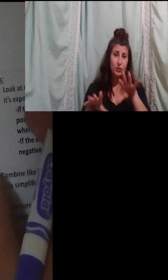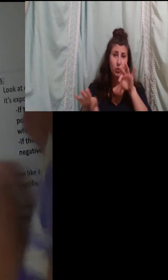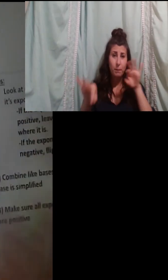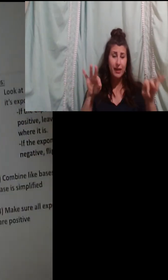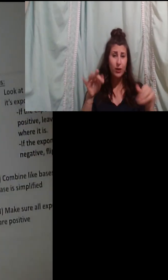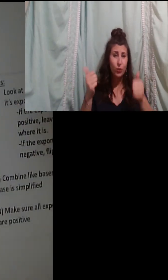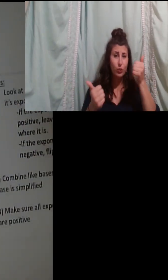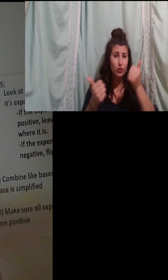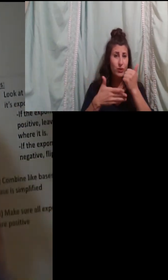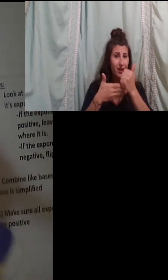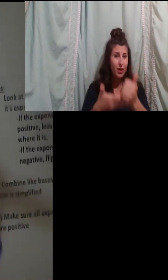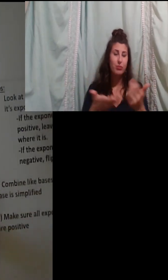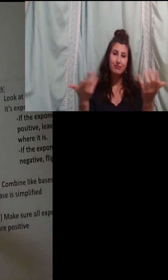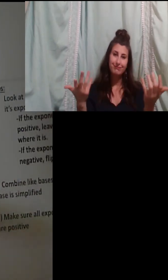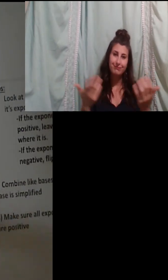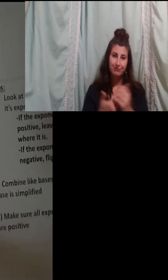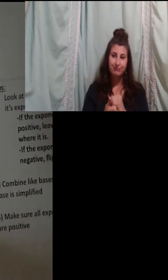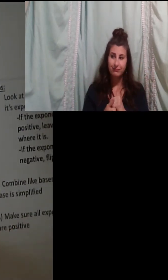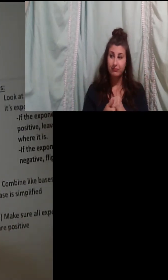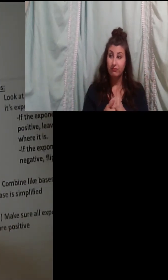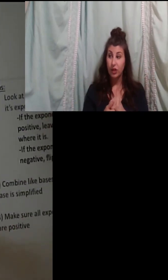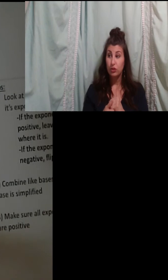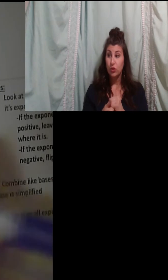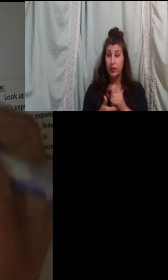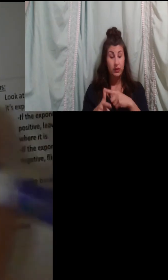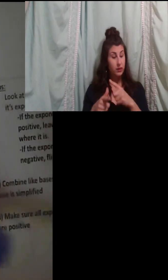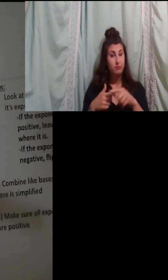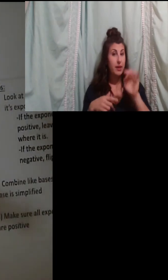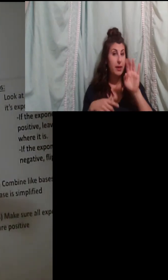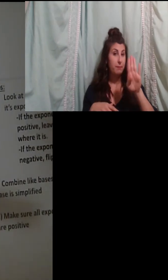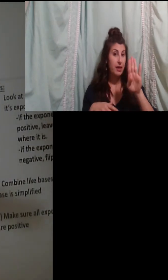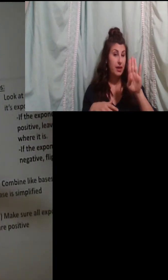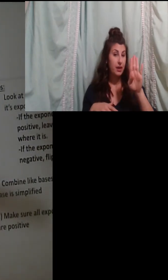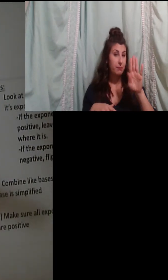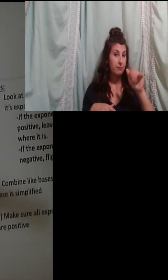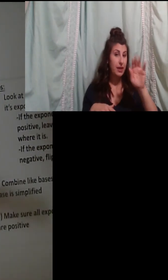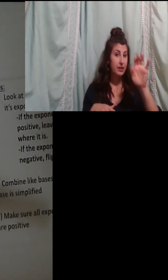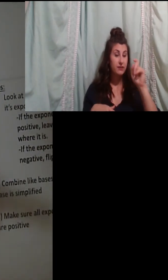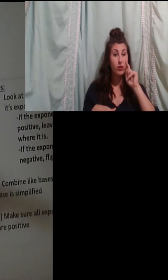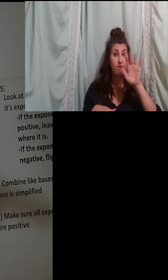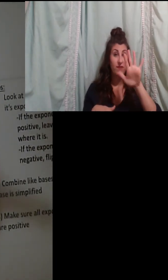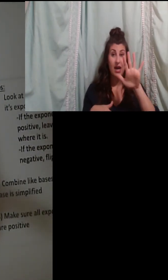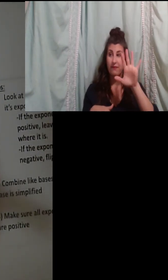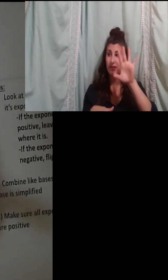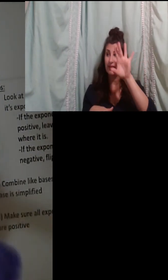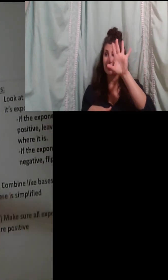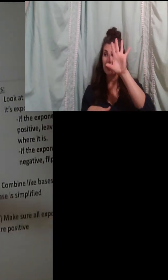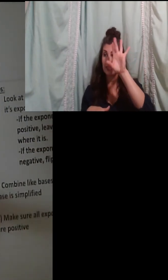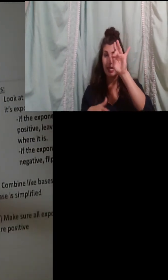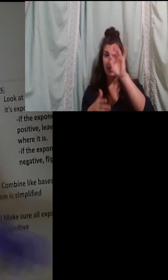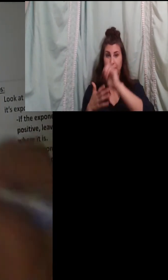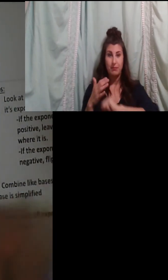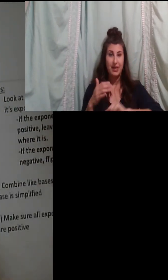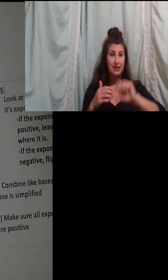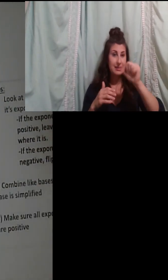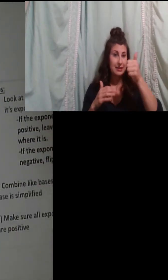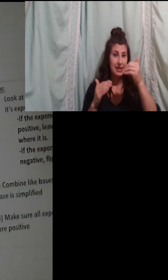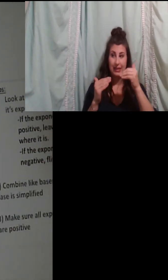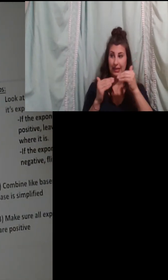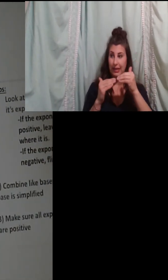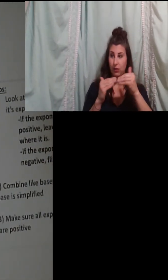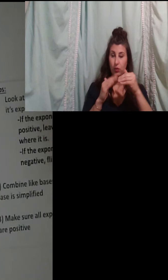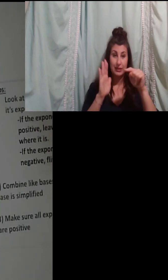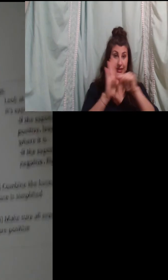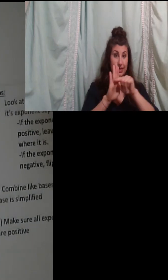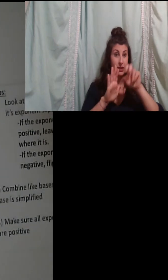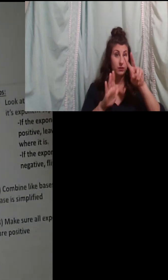would help. Okay, alright, so then I have my base of 5 and it'll be 8 minus 10, which is negative 2. Okay, so this is what I